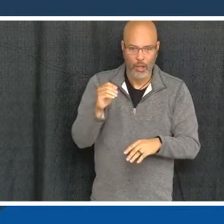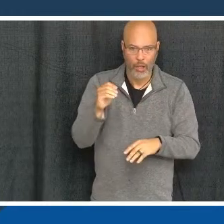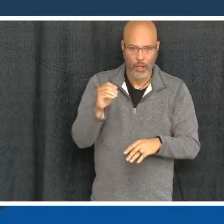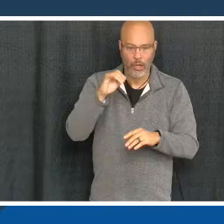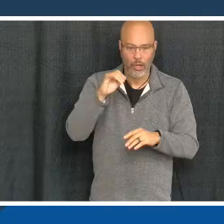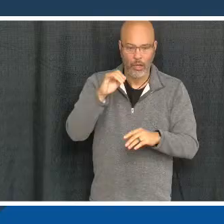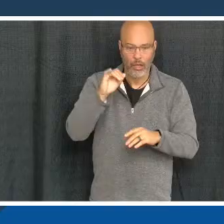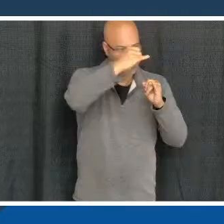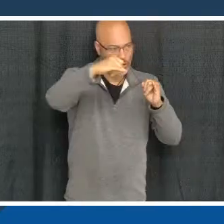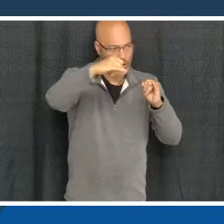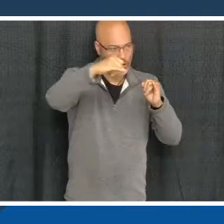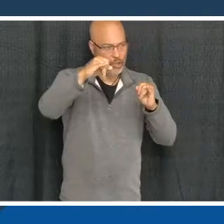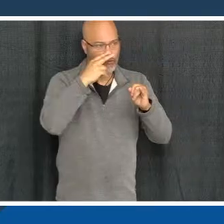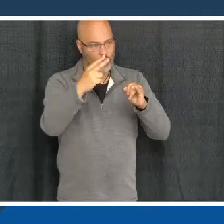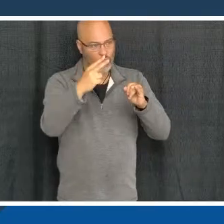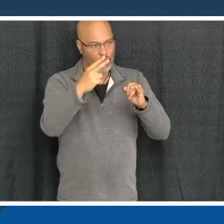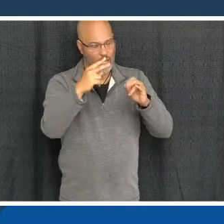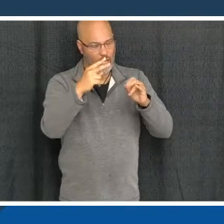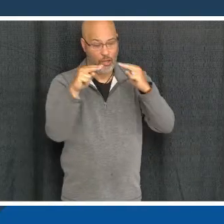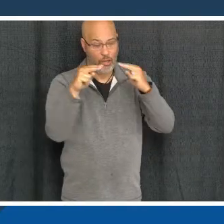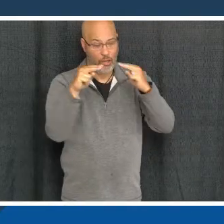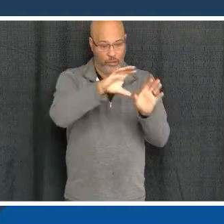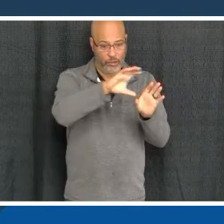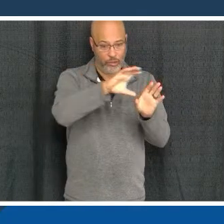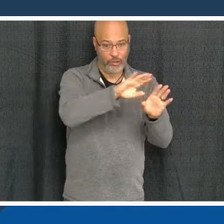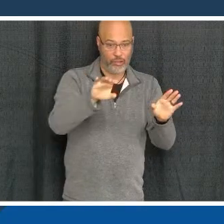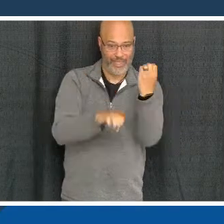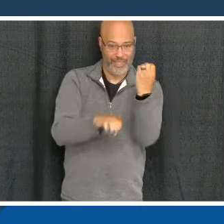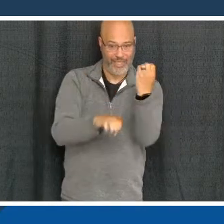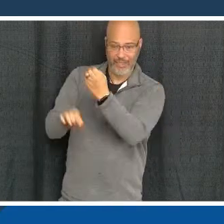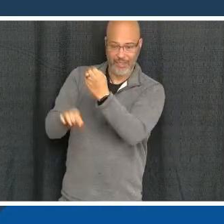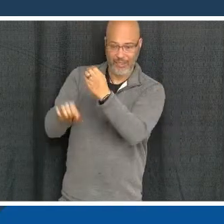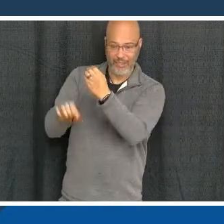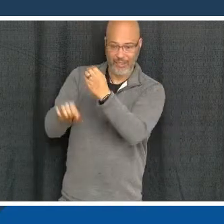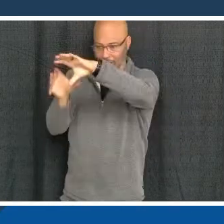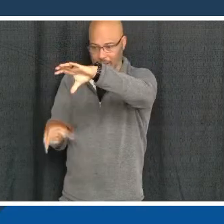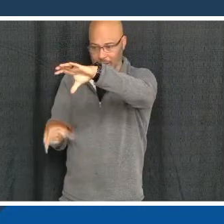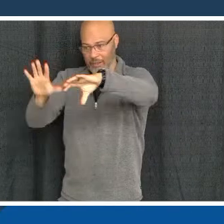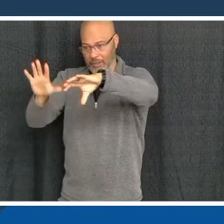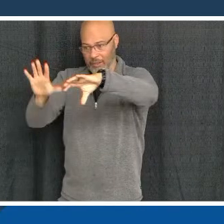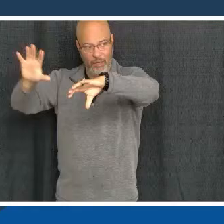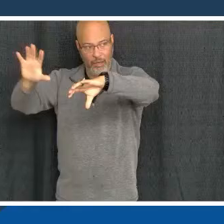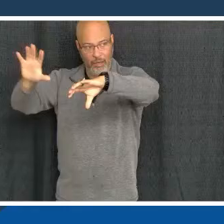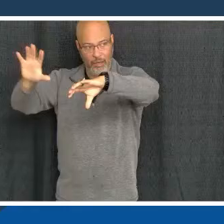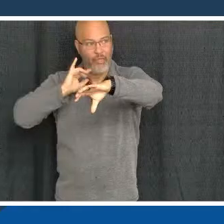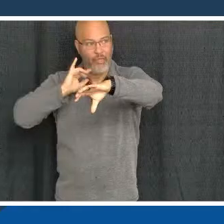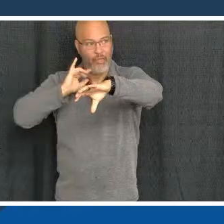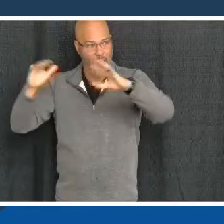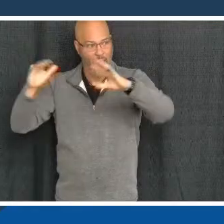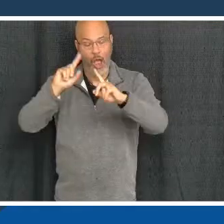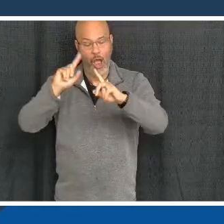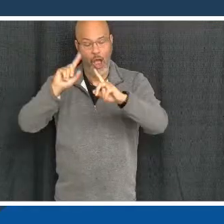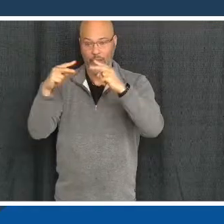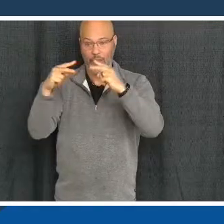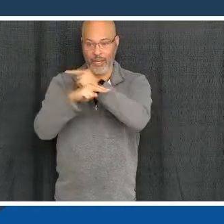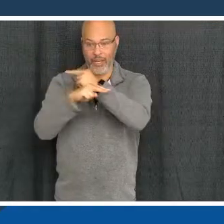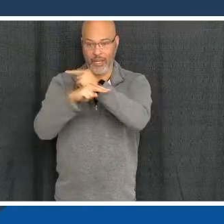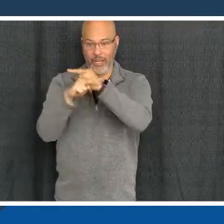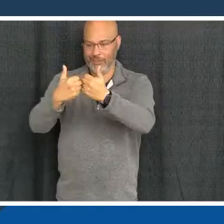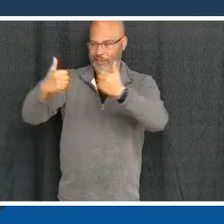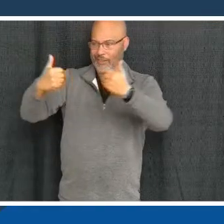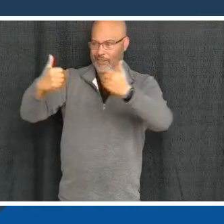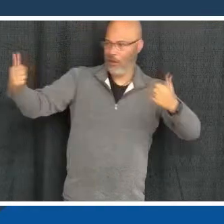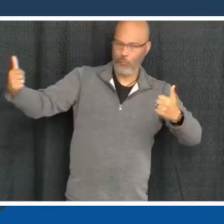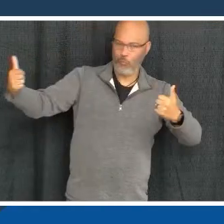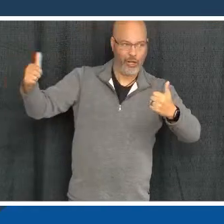and then over the interstate to the east, this originally was part of that larger tract. And when the interstate came through, it